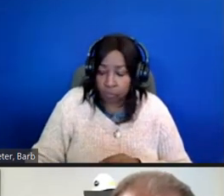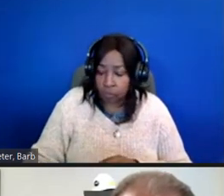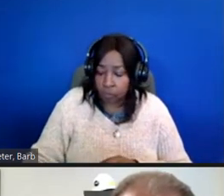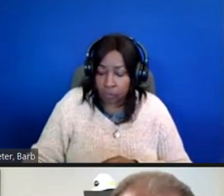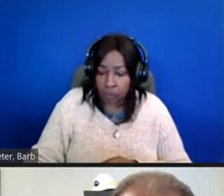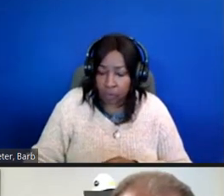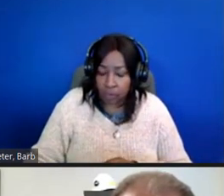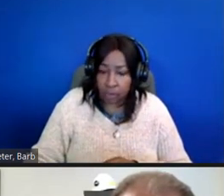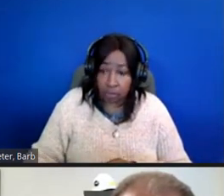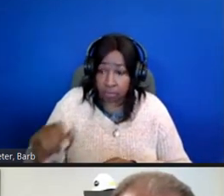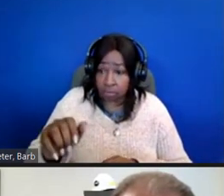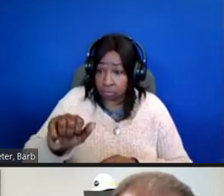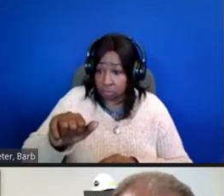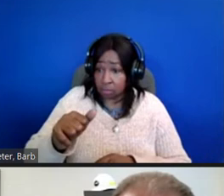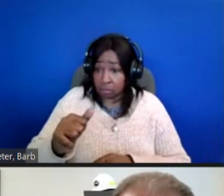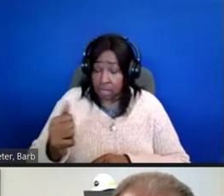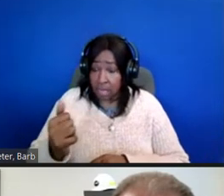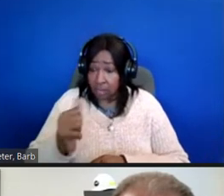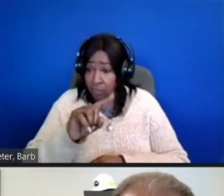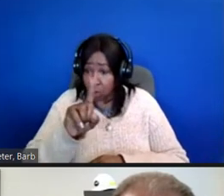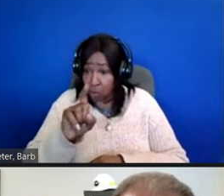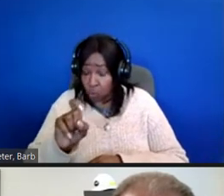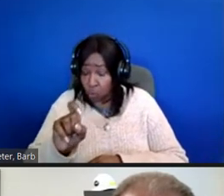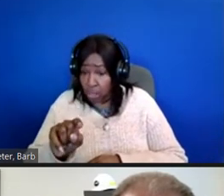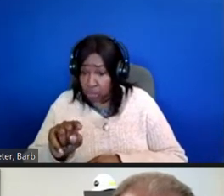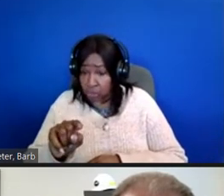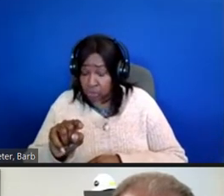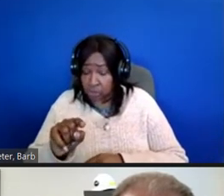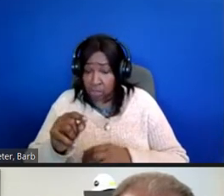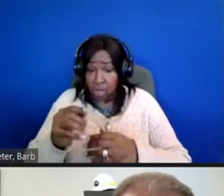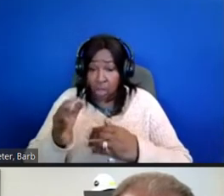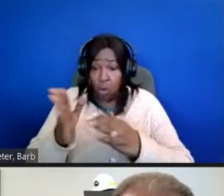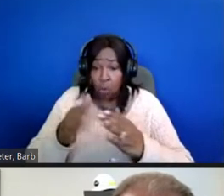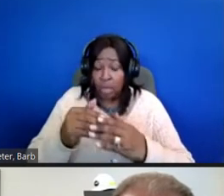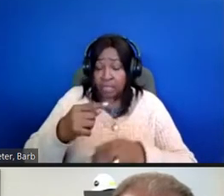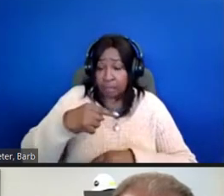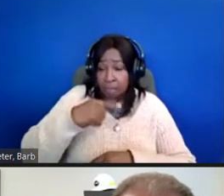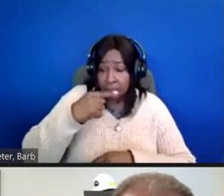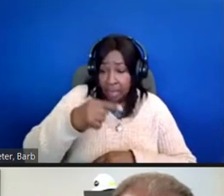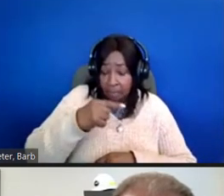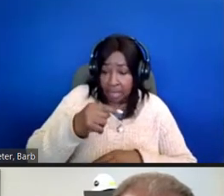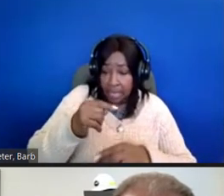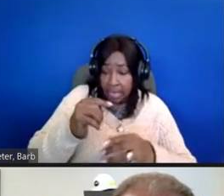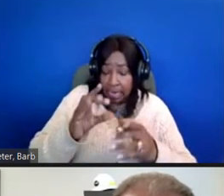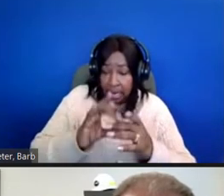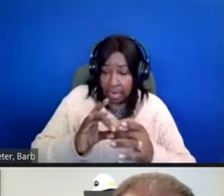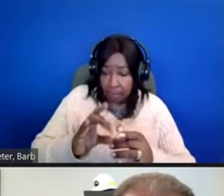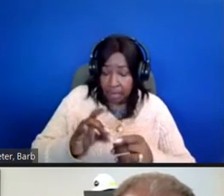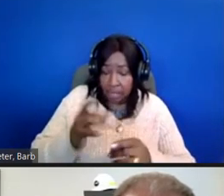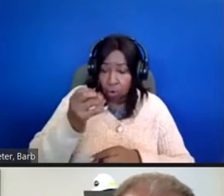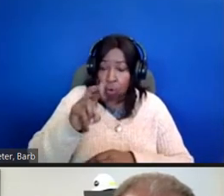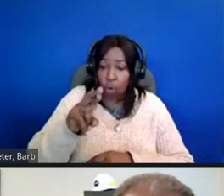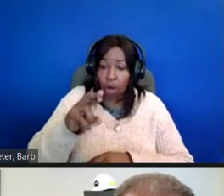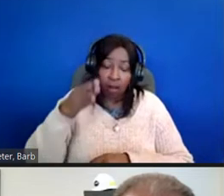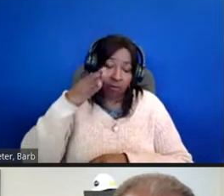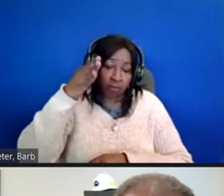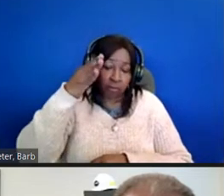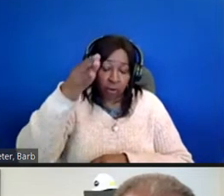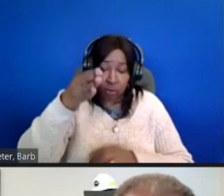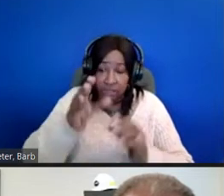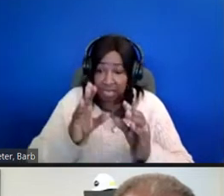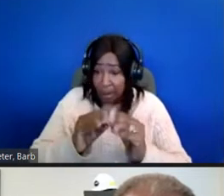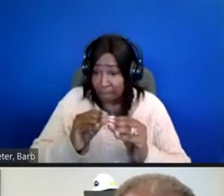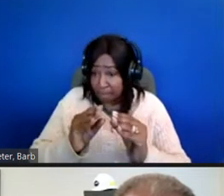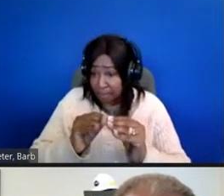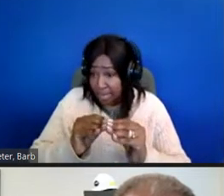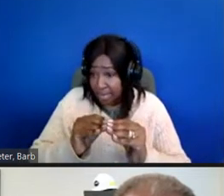Are there any questions about anything, whether it's the public comment or our future meetings, that I can answer?